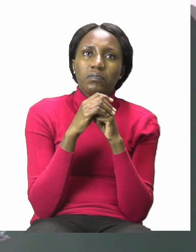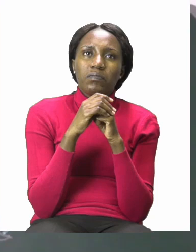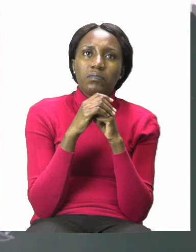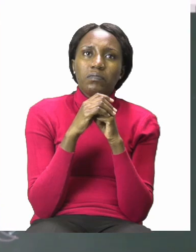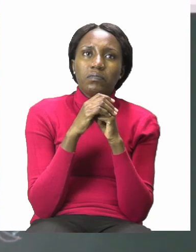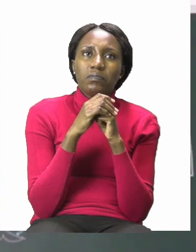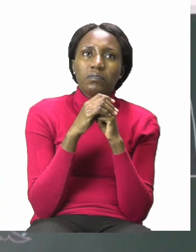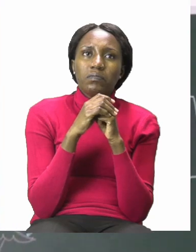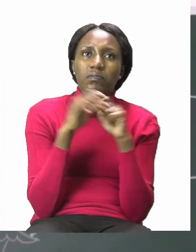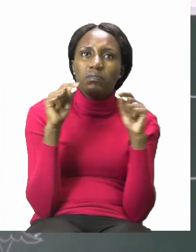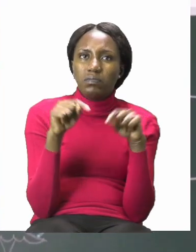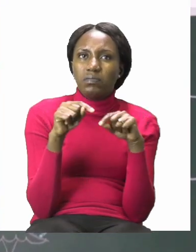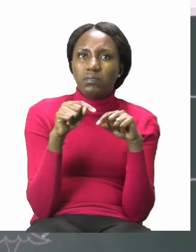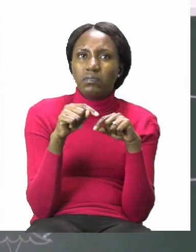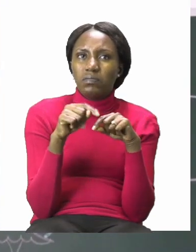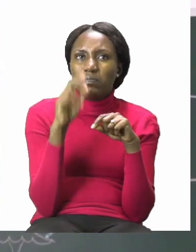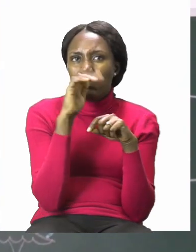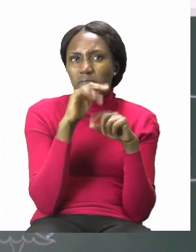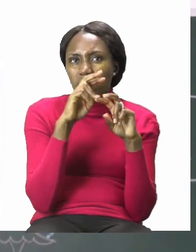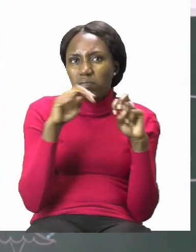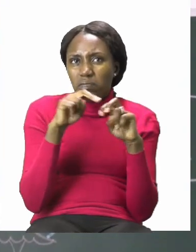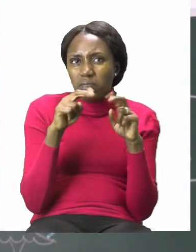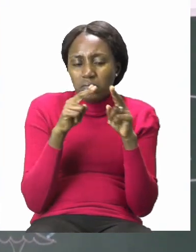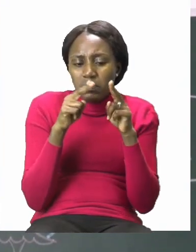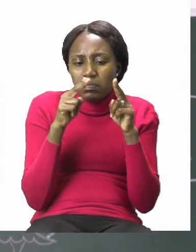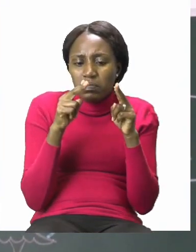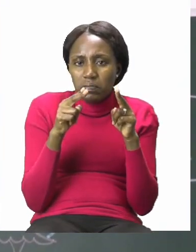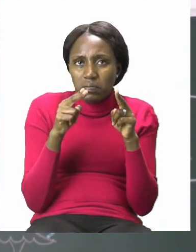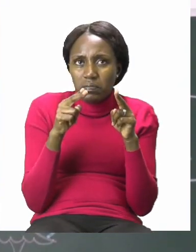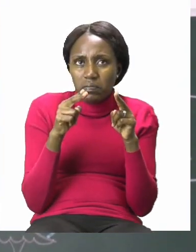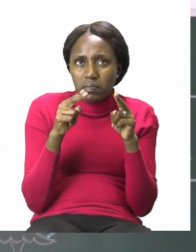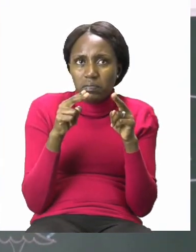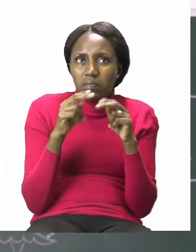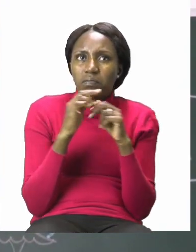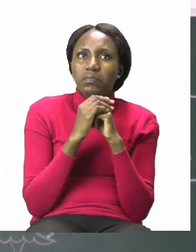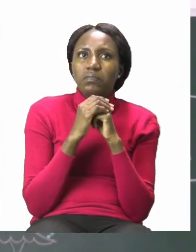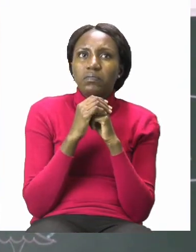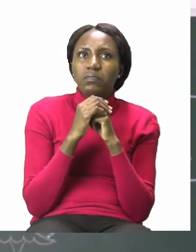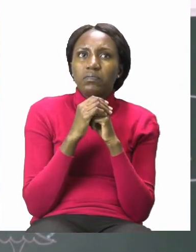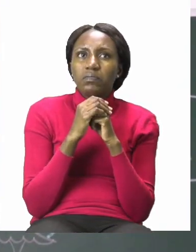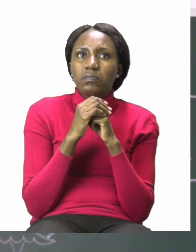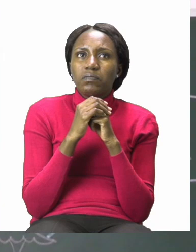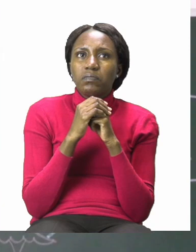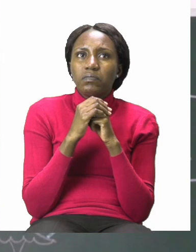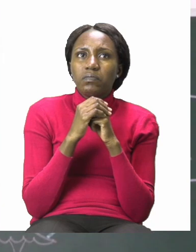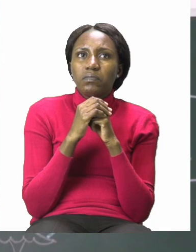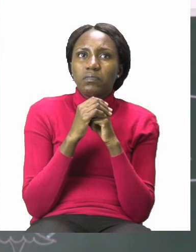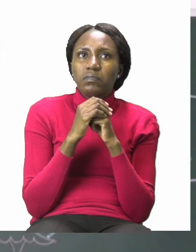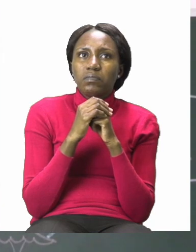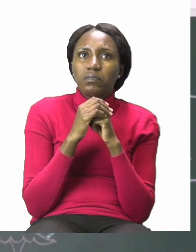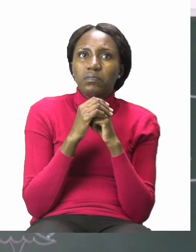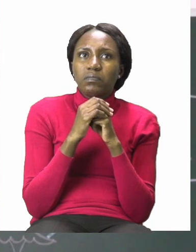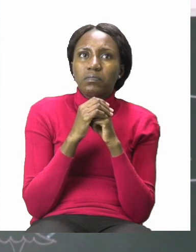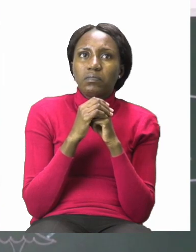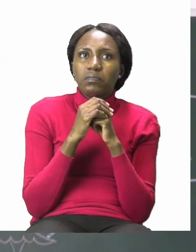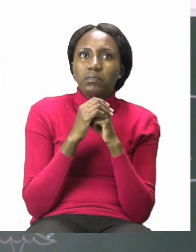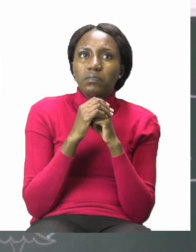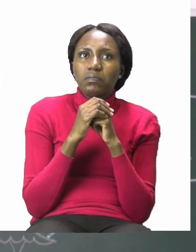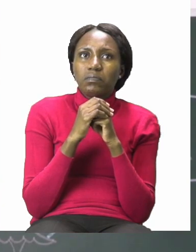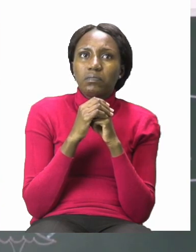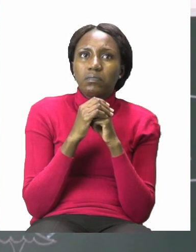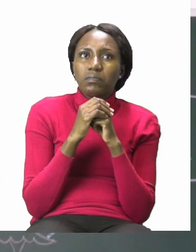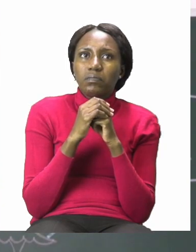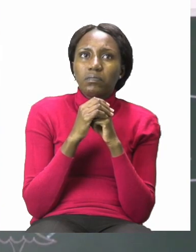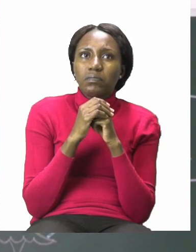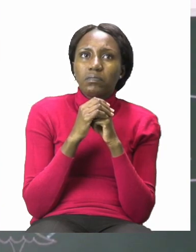So now we need to look for one that's a little bit longer than the first one. I think it